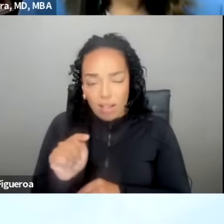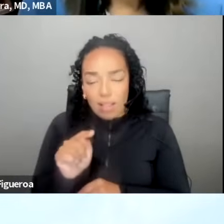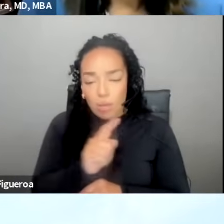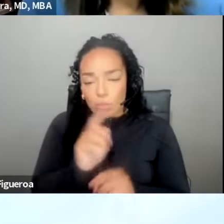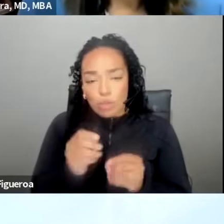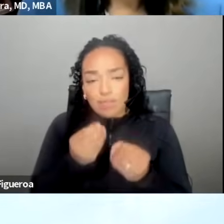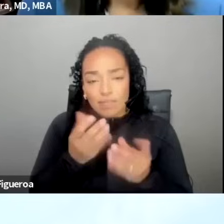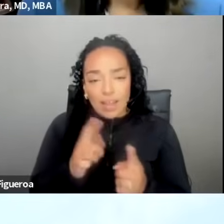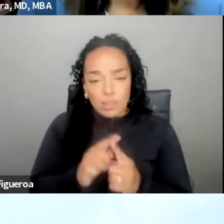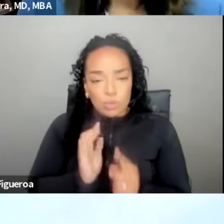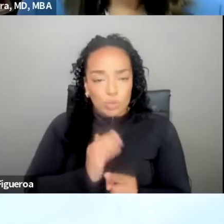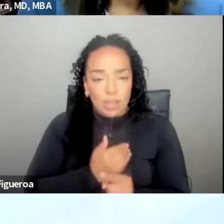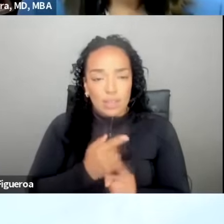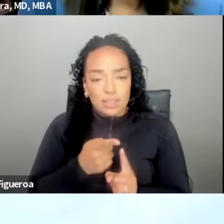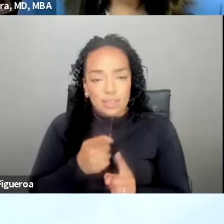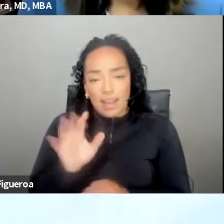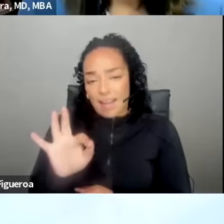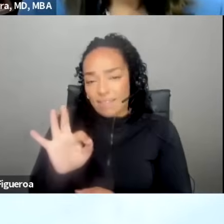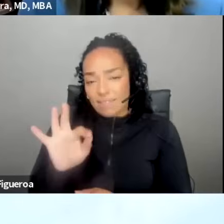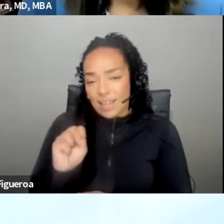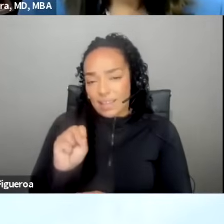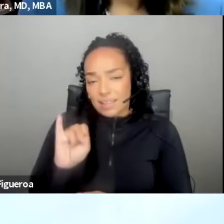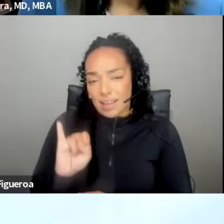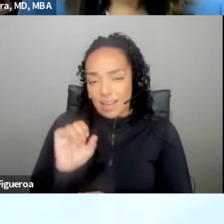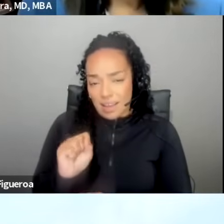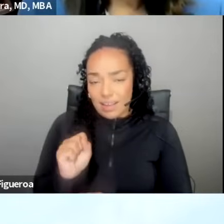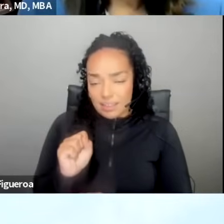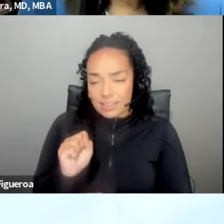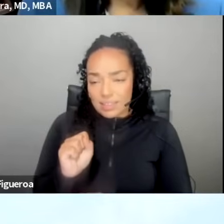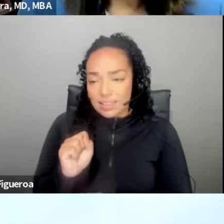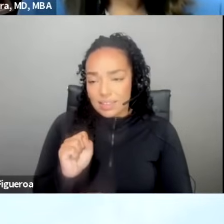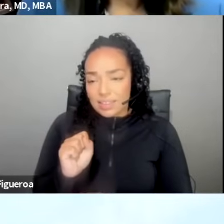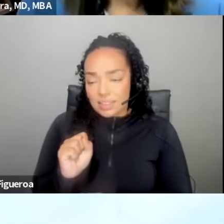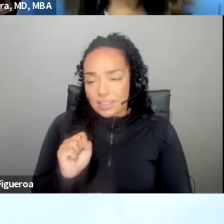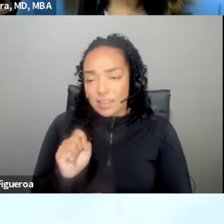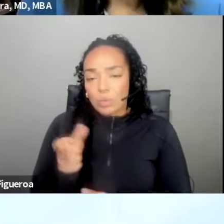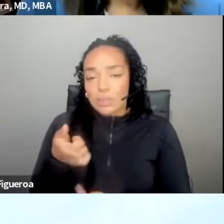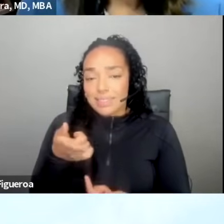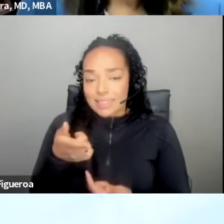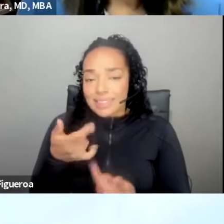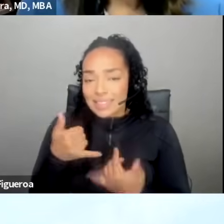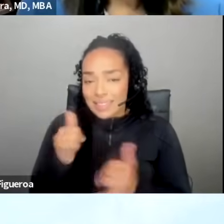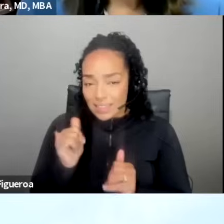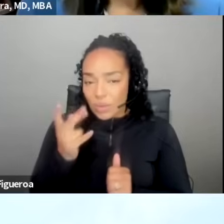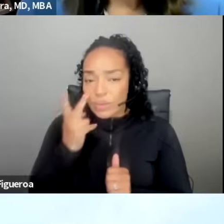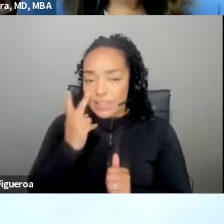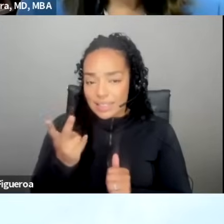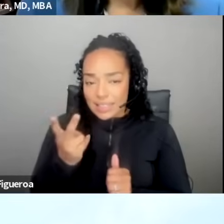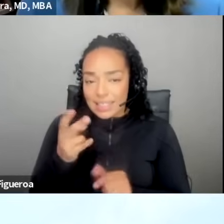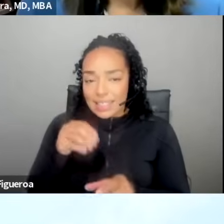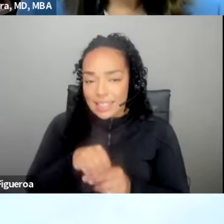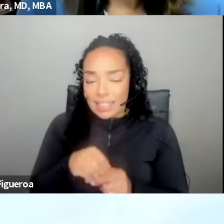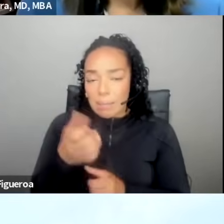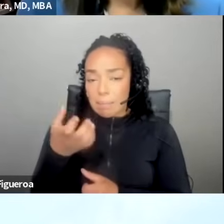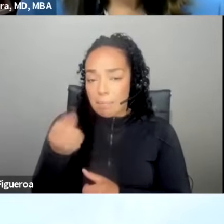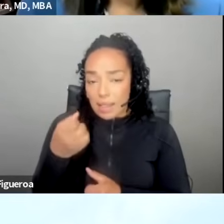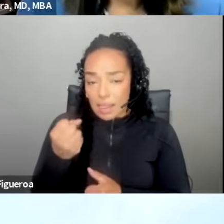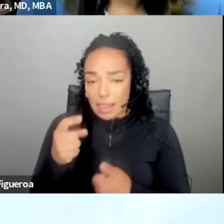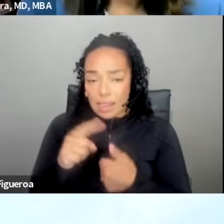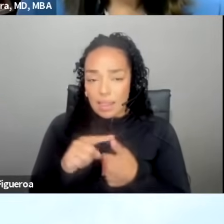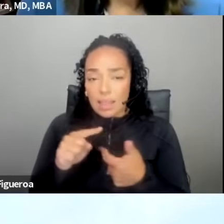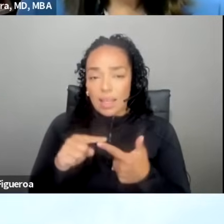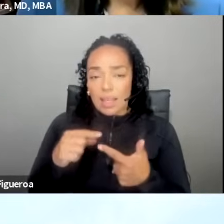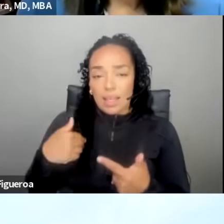provided to us from FSIS, and we're seeing still concentration in the milk and the mammary tissue as